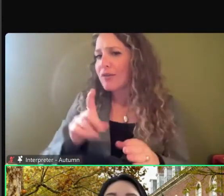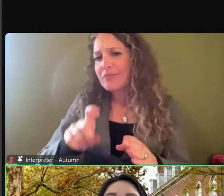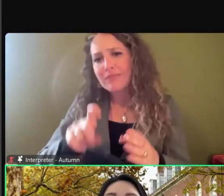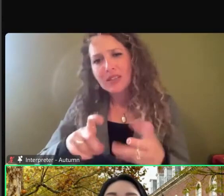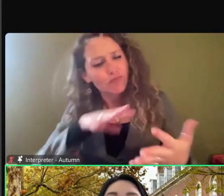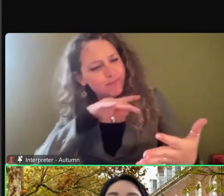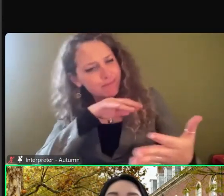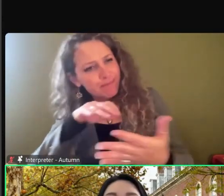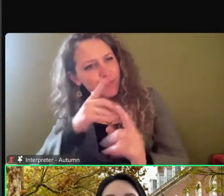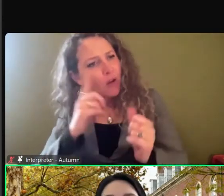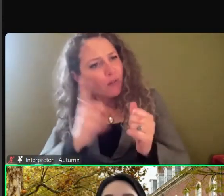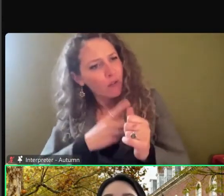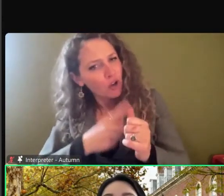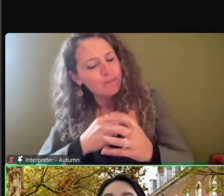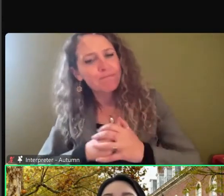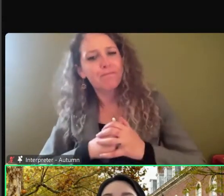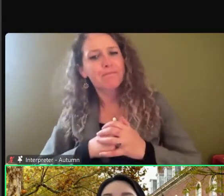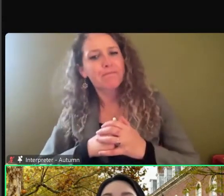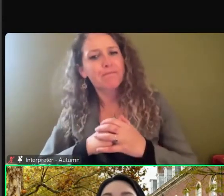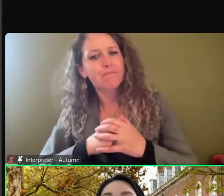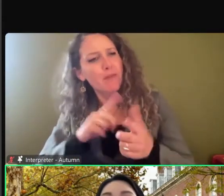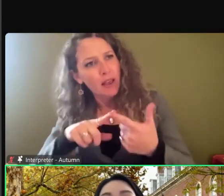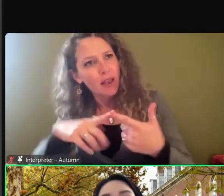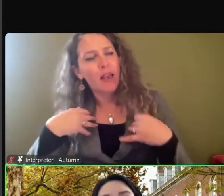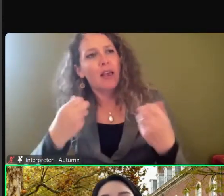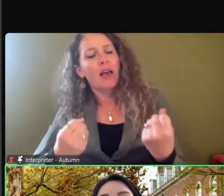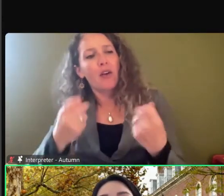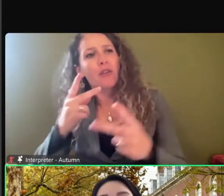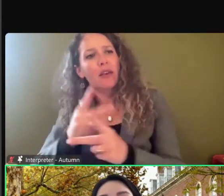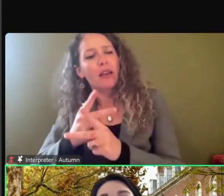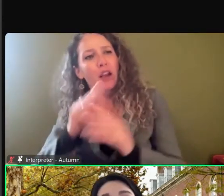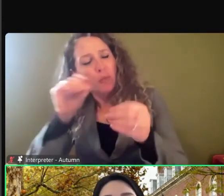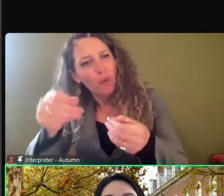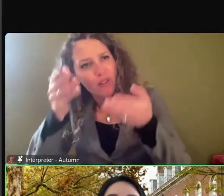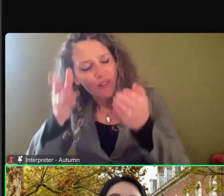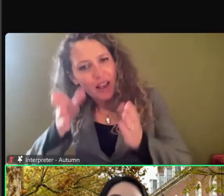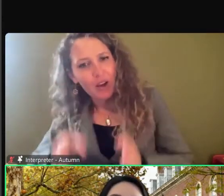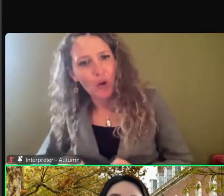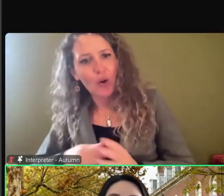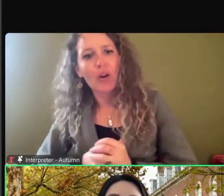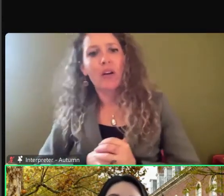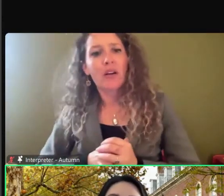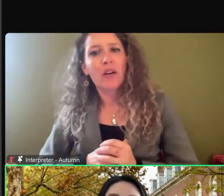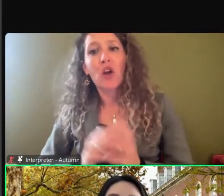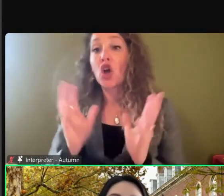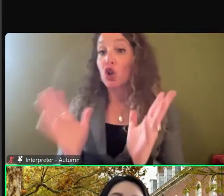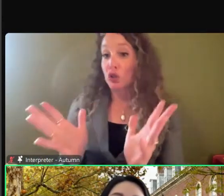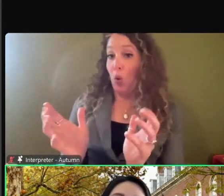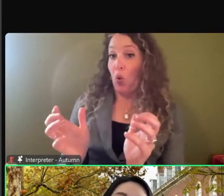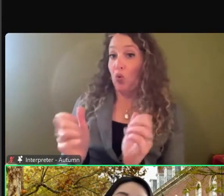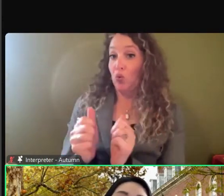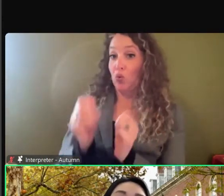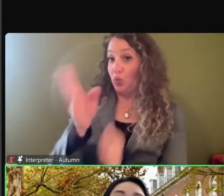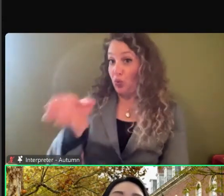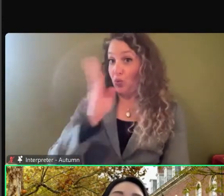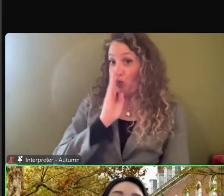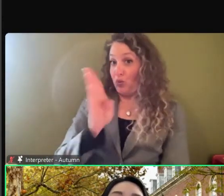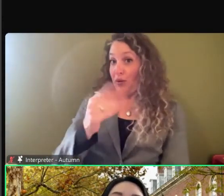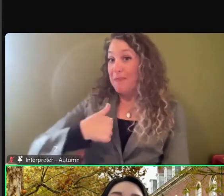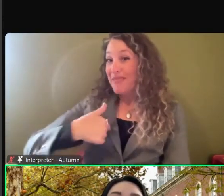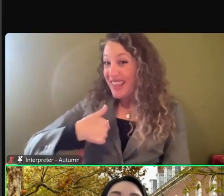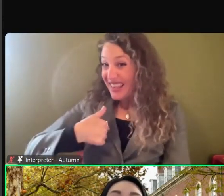healthcare providers often spoke to me, the accompanying spouse, instead of